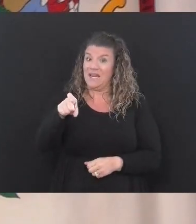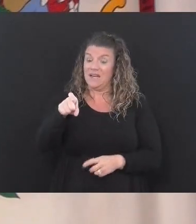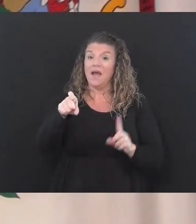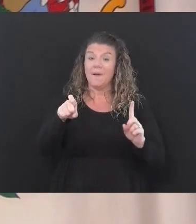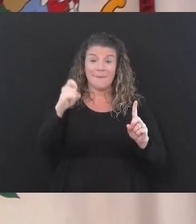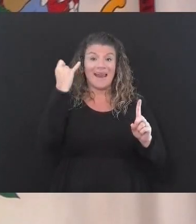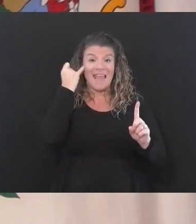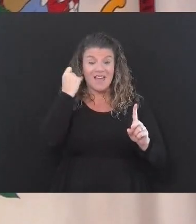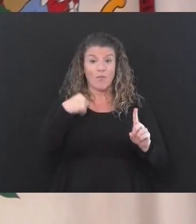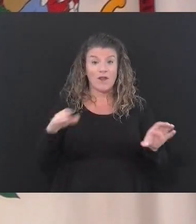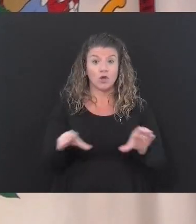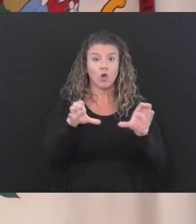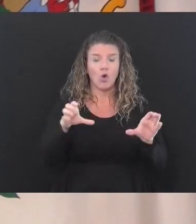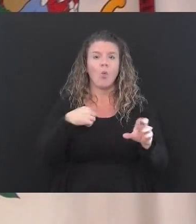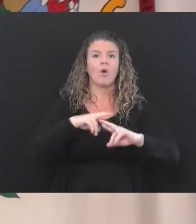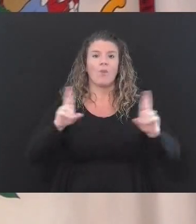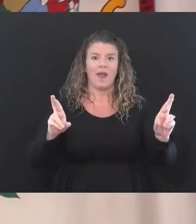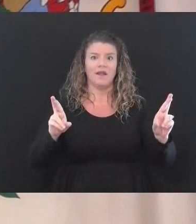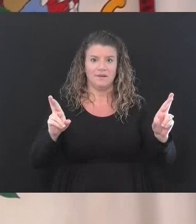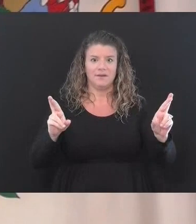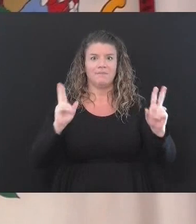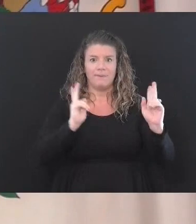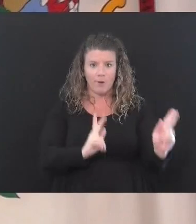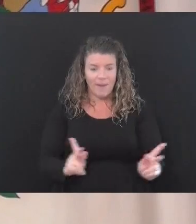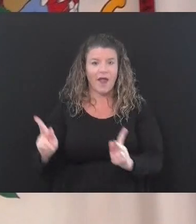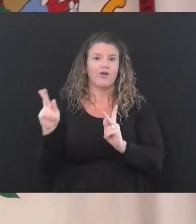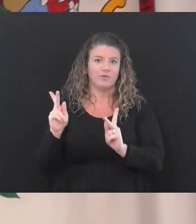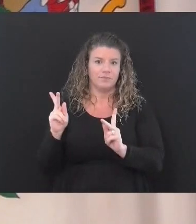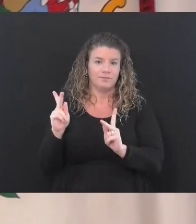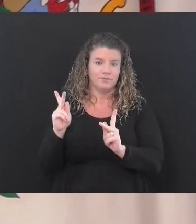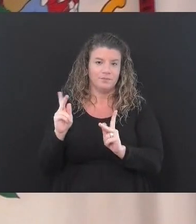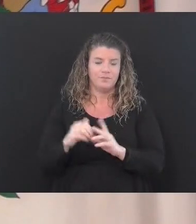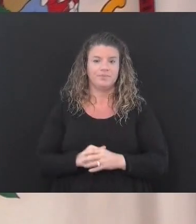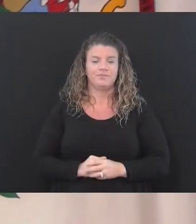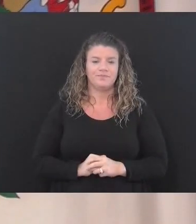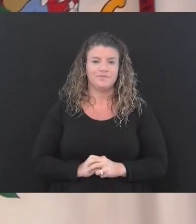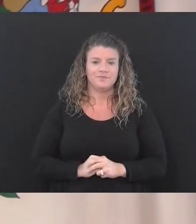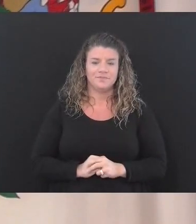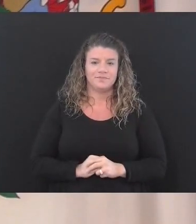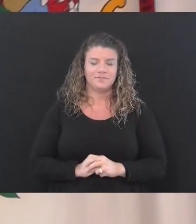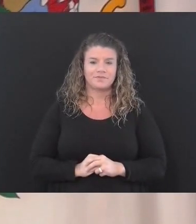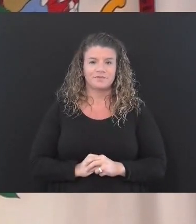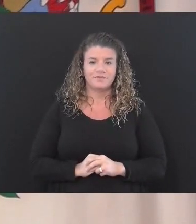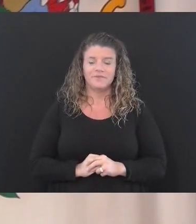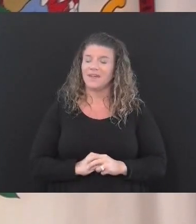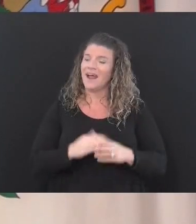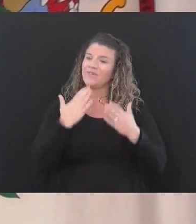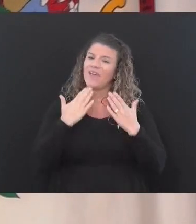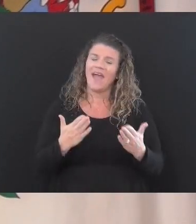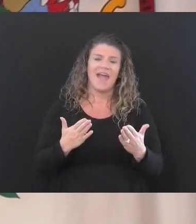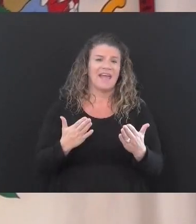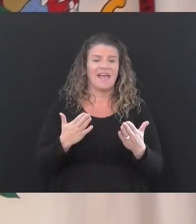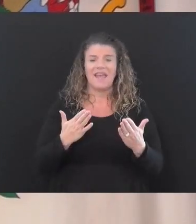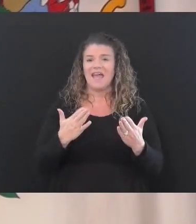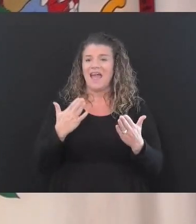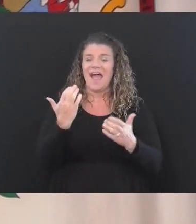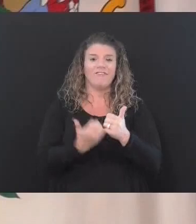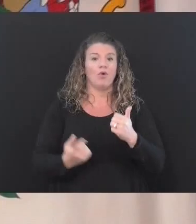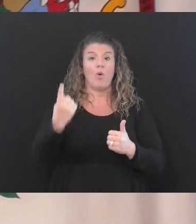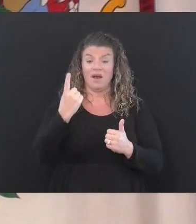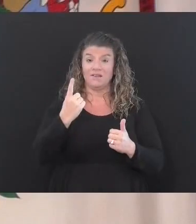we're just trying to be prepared if we need it. And I sincerely, again, thank the Thomas